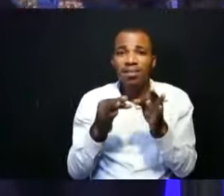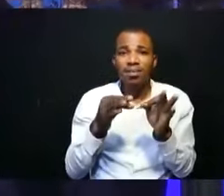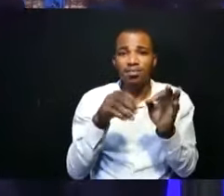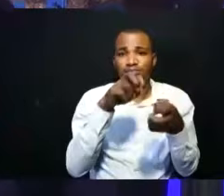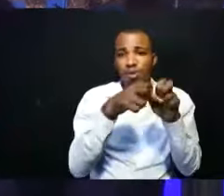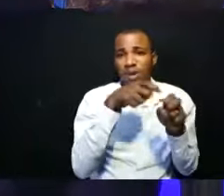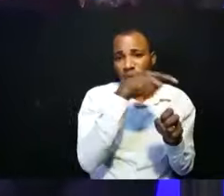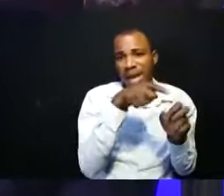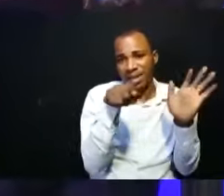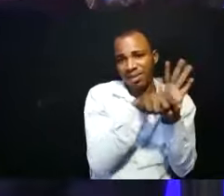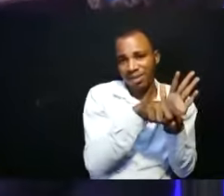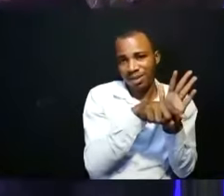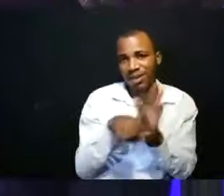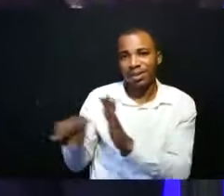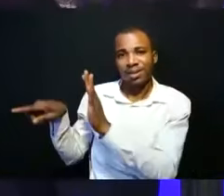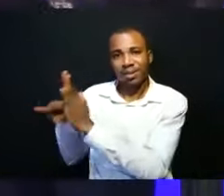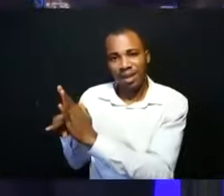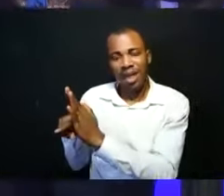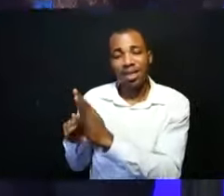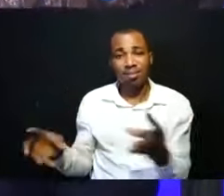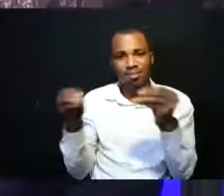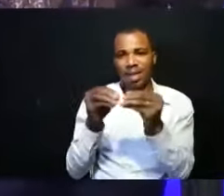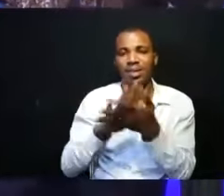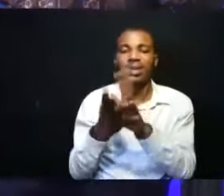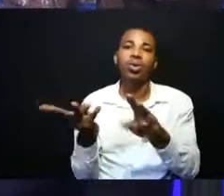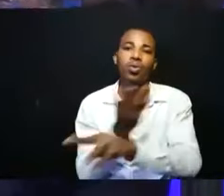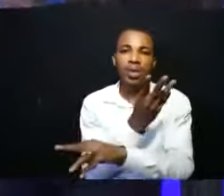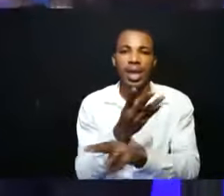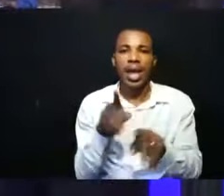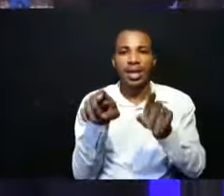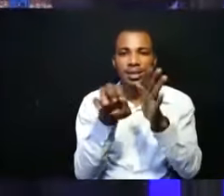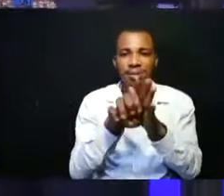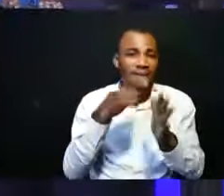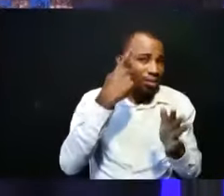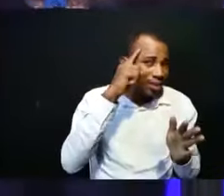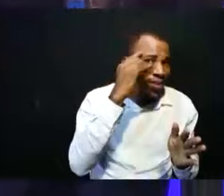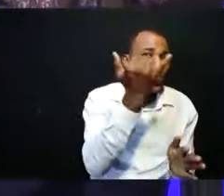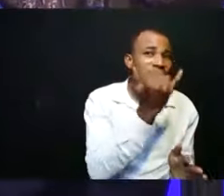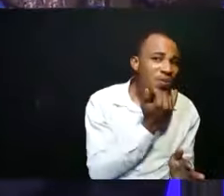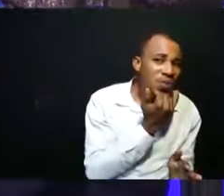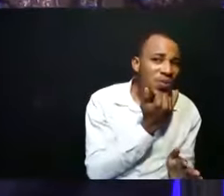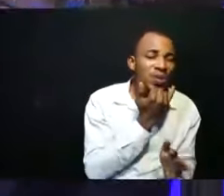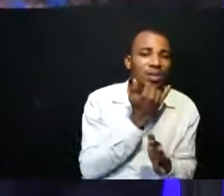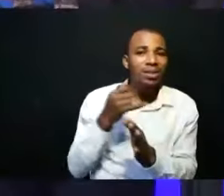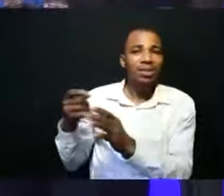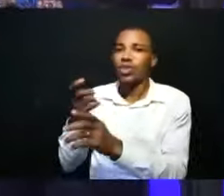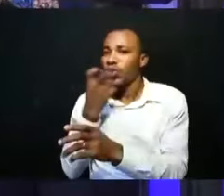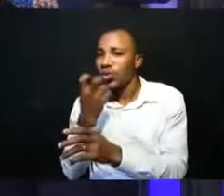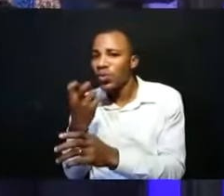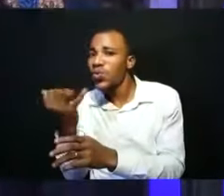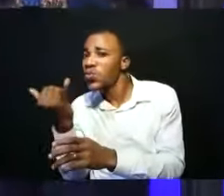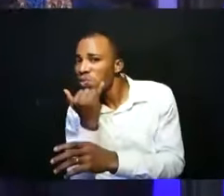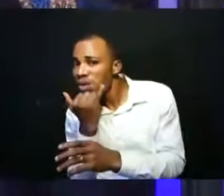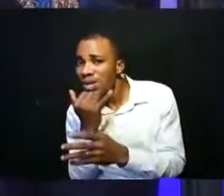things, thinking wrongly and speaking evil, you disturb your